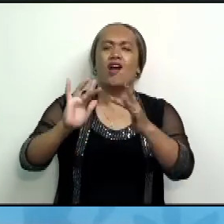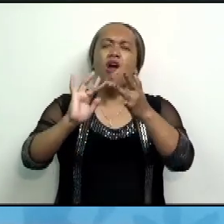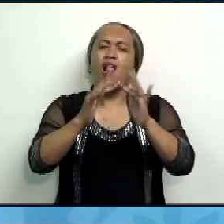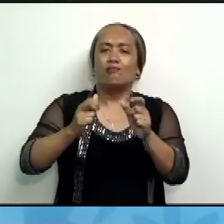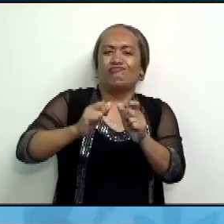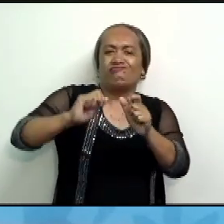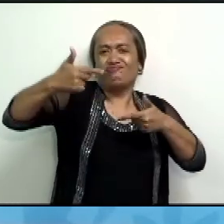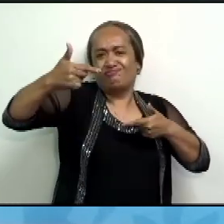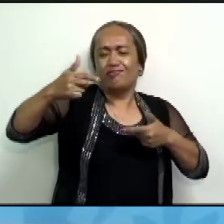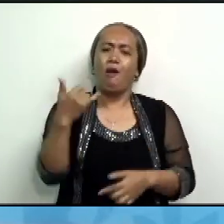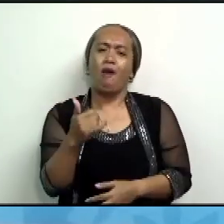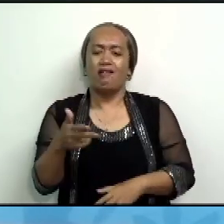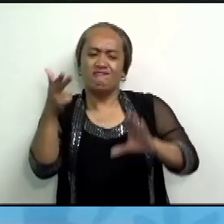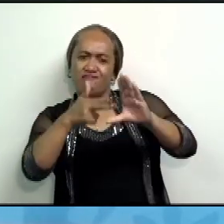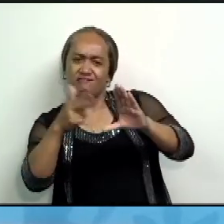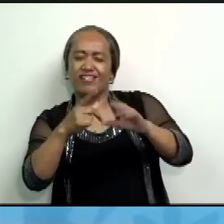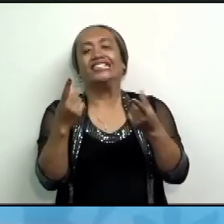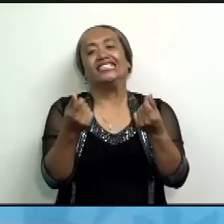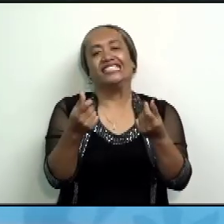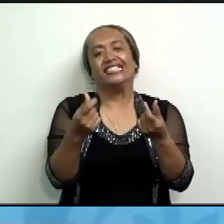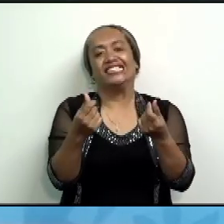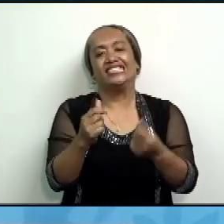working from home where possible.